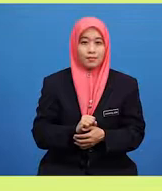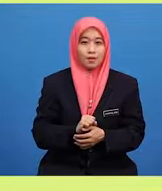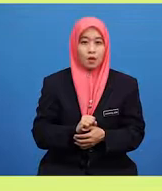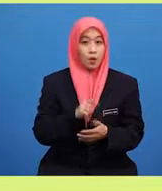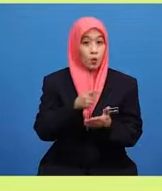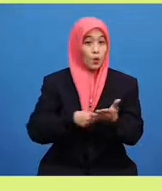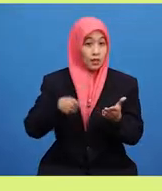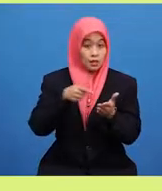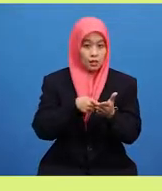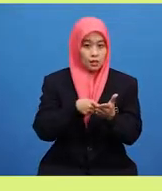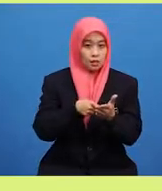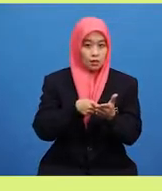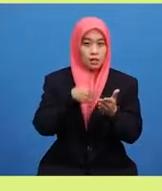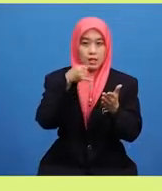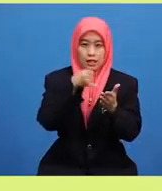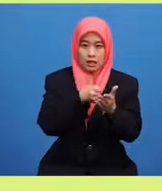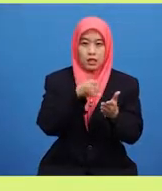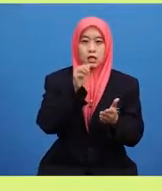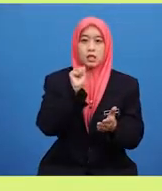What's this?